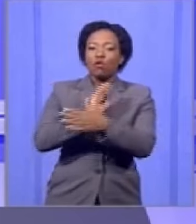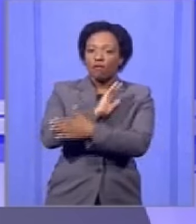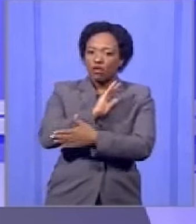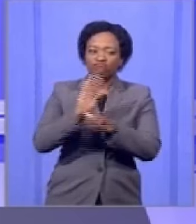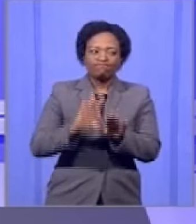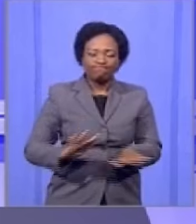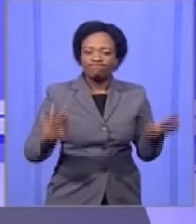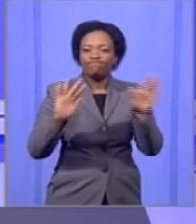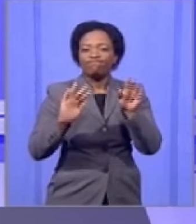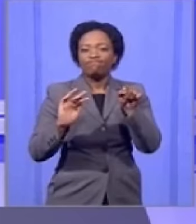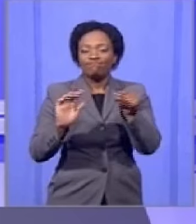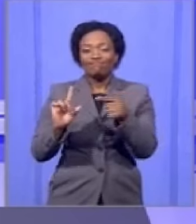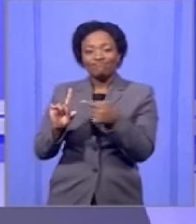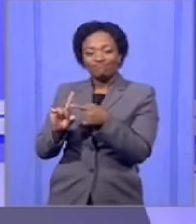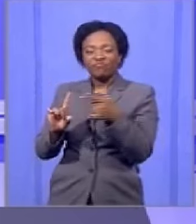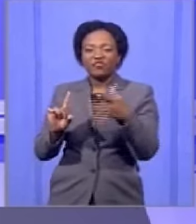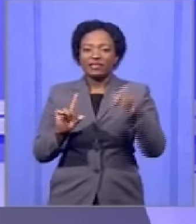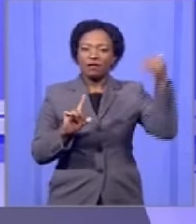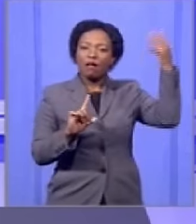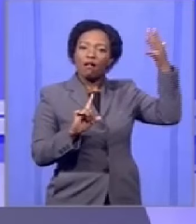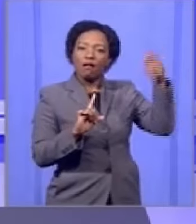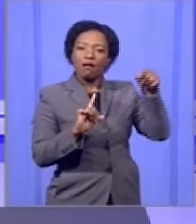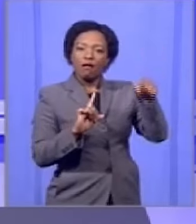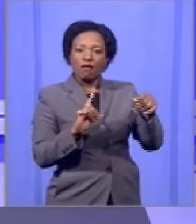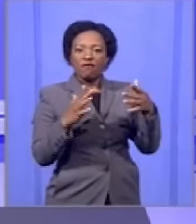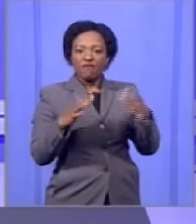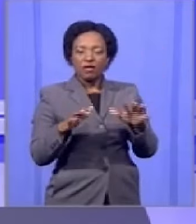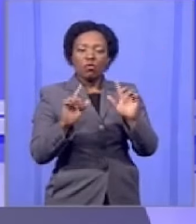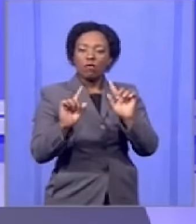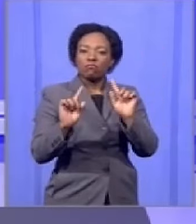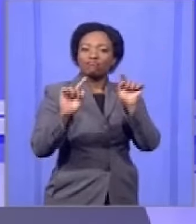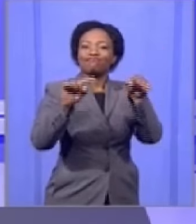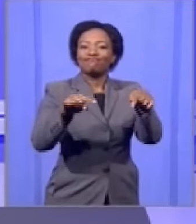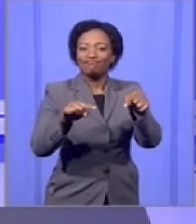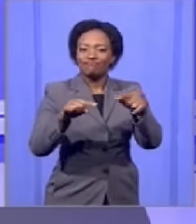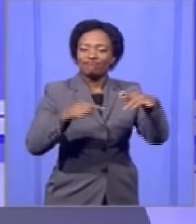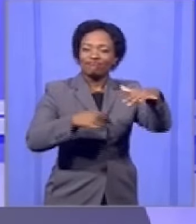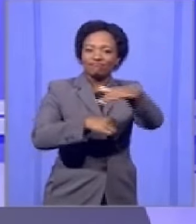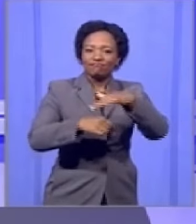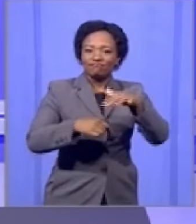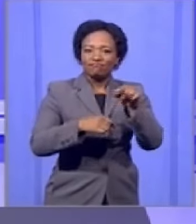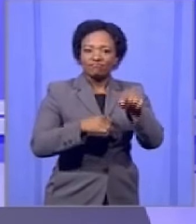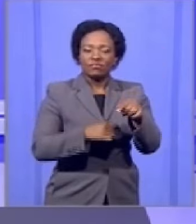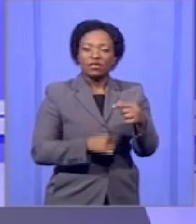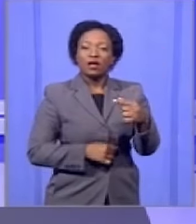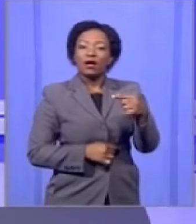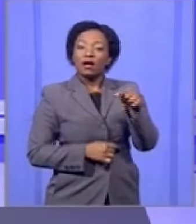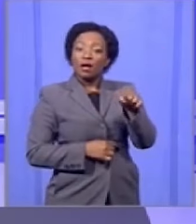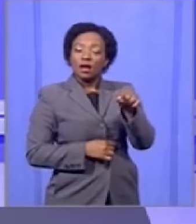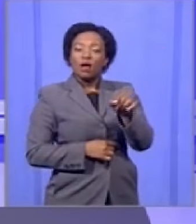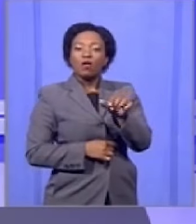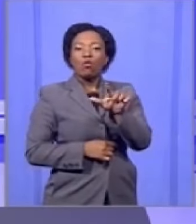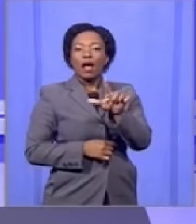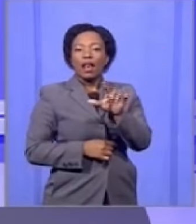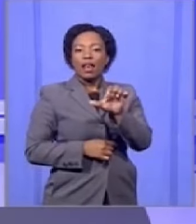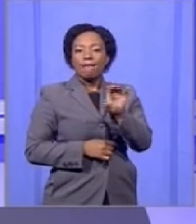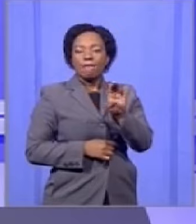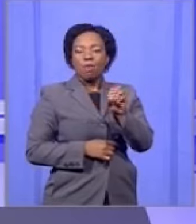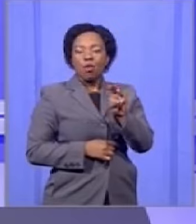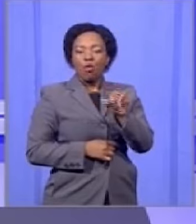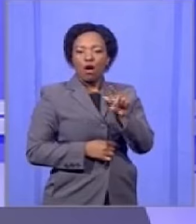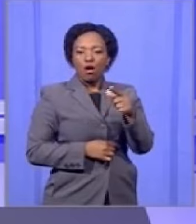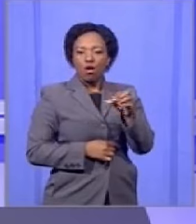buile seno ka nako ya letsholo la lekoko la go ngoka batlhophi kwa motseng wa Lenting kwa Gamphahlele gaufi le Leboakgomo kwa